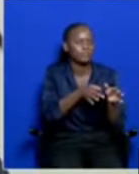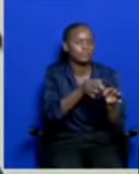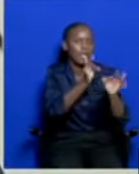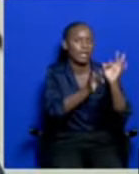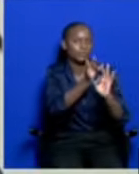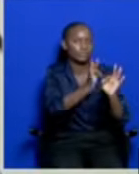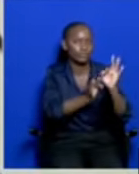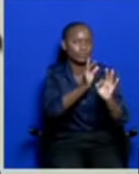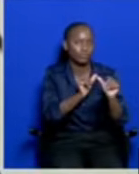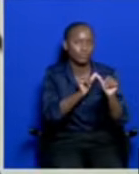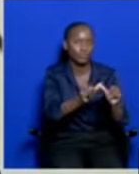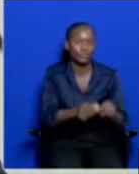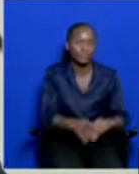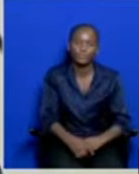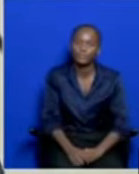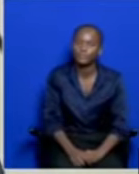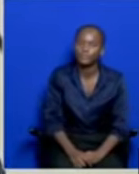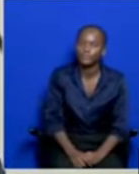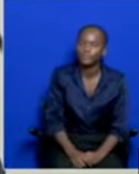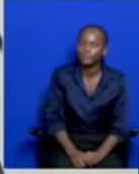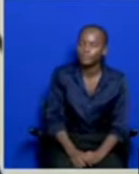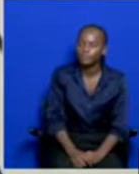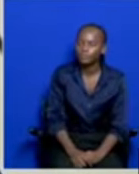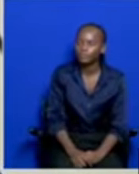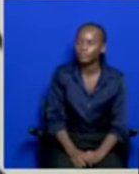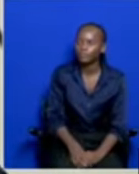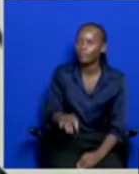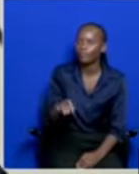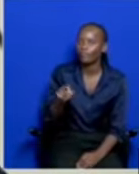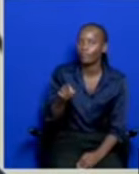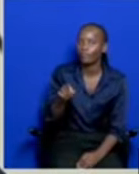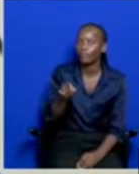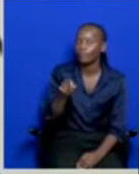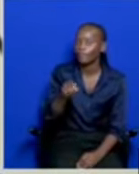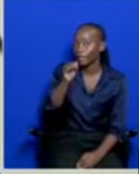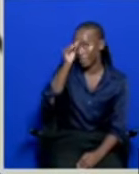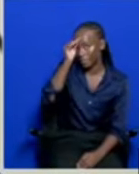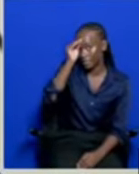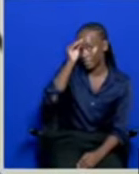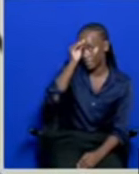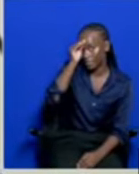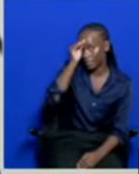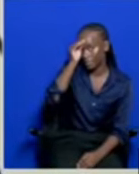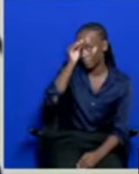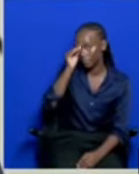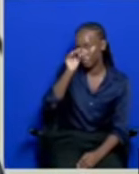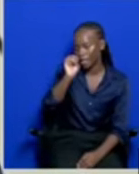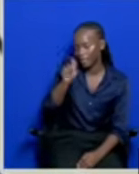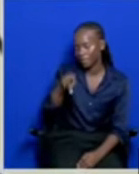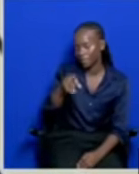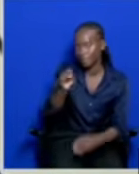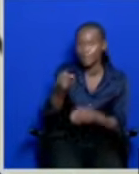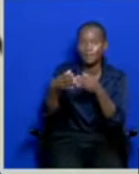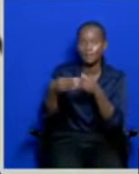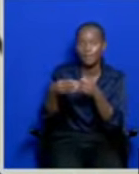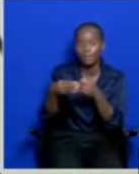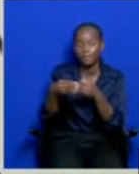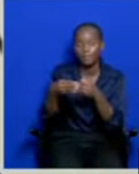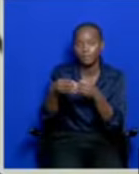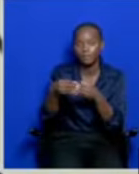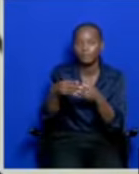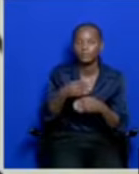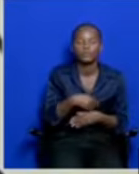Even SAPS members, in terms of this SAP 299, in the patrol